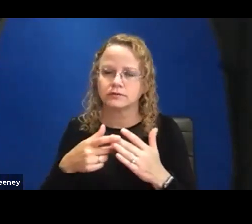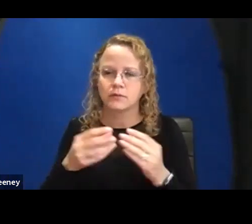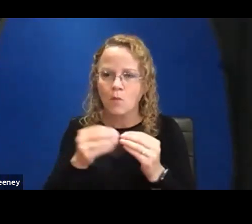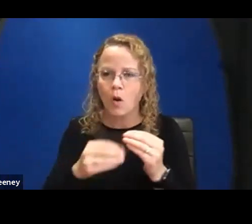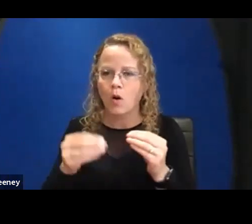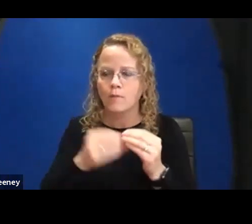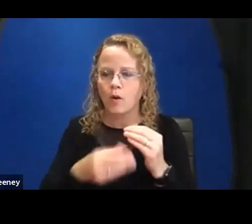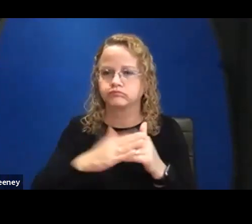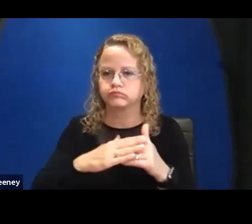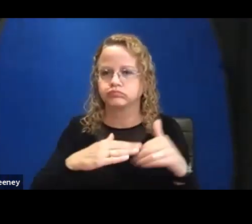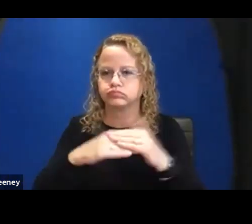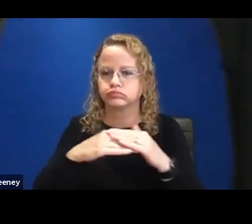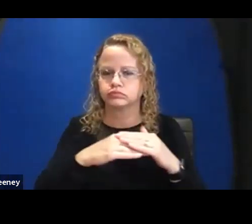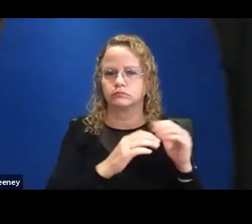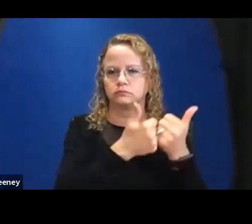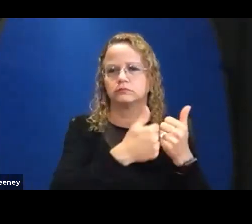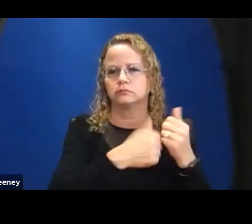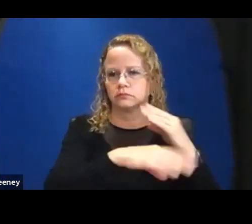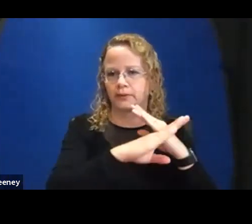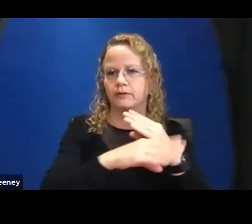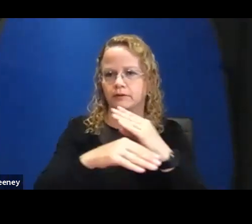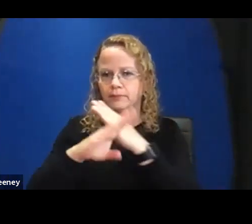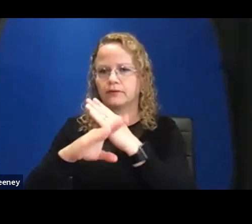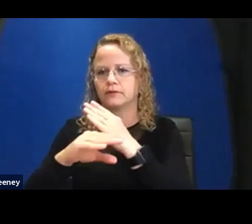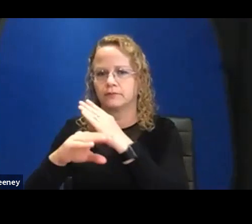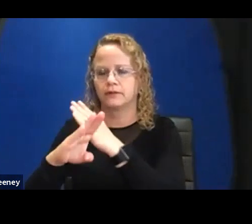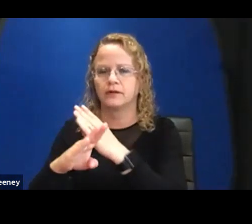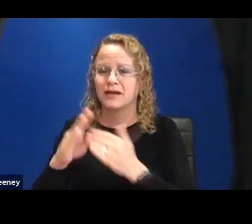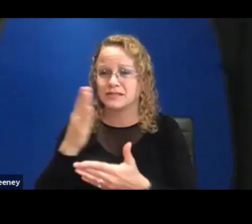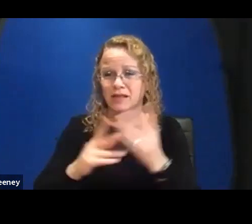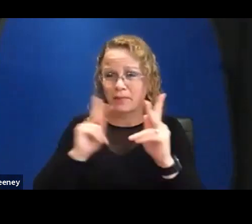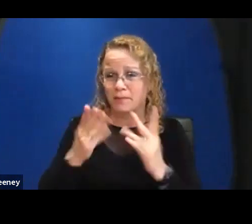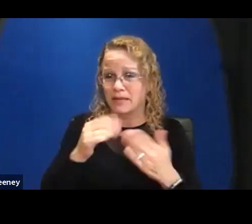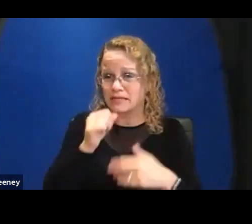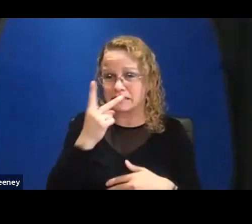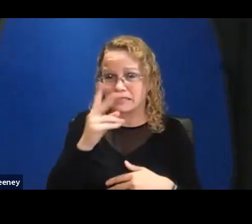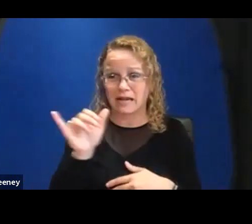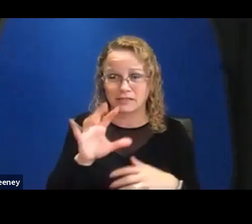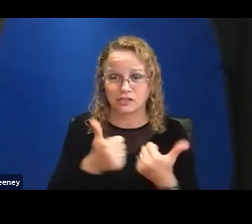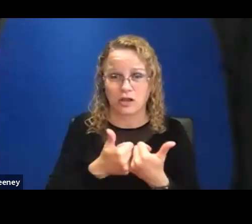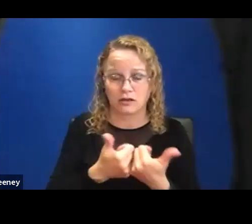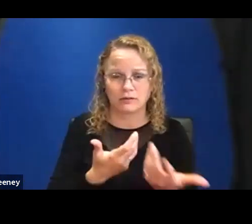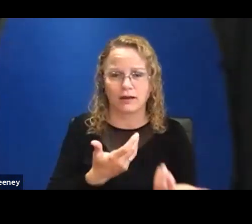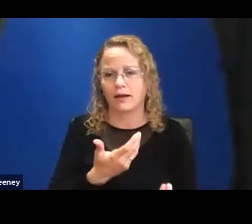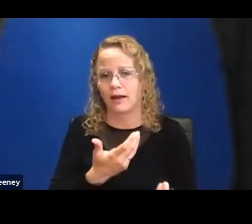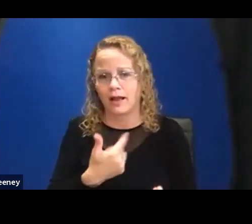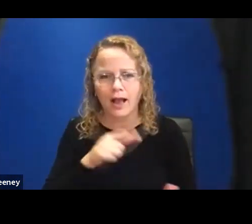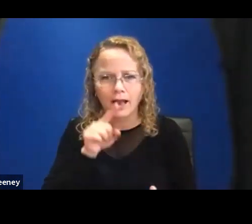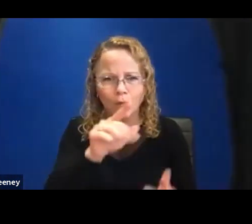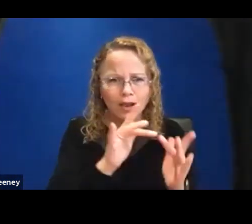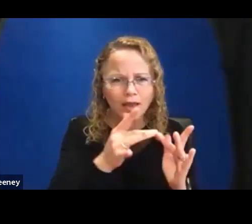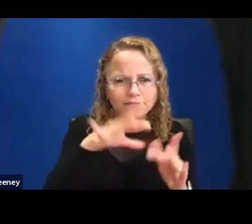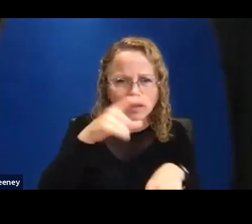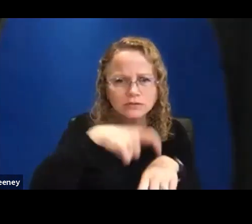of challenge. And some folks might not even see that as a challenge at all. I went online, I had the, I found a time, I